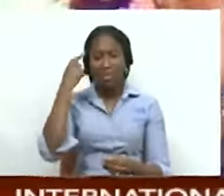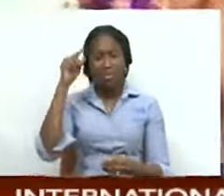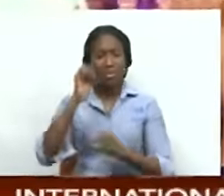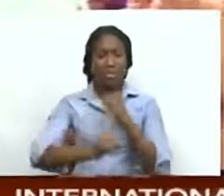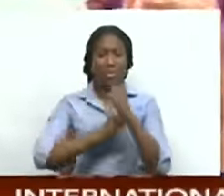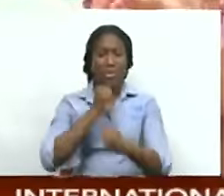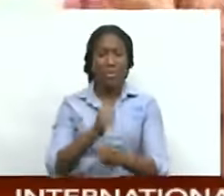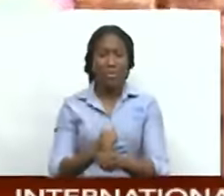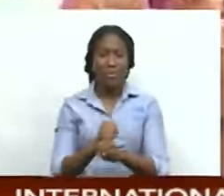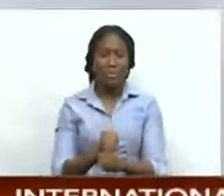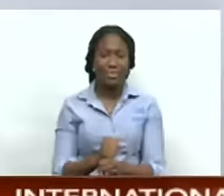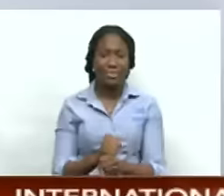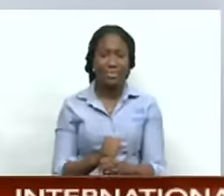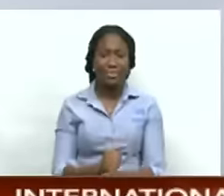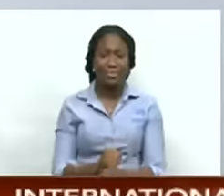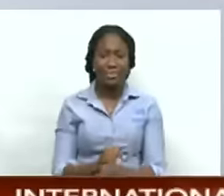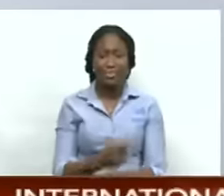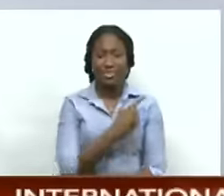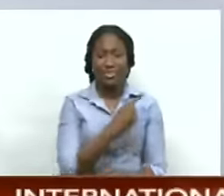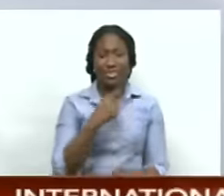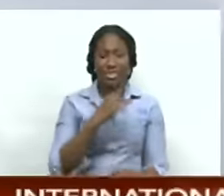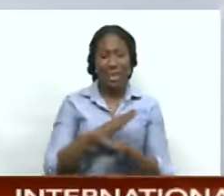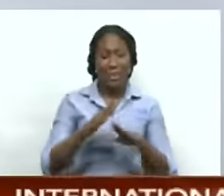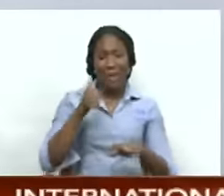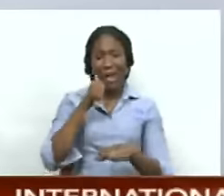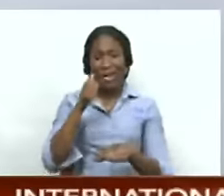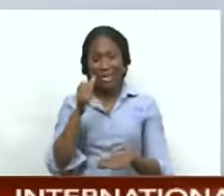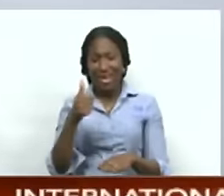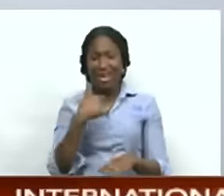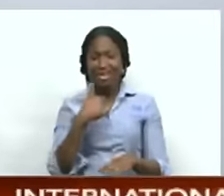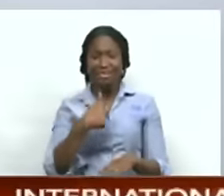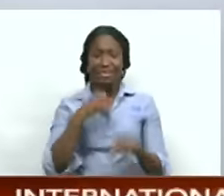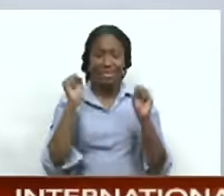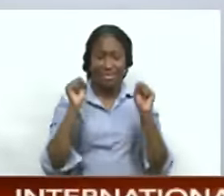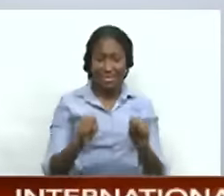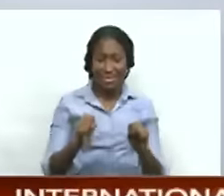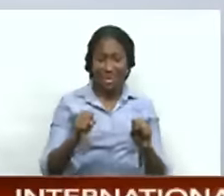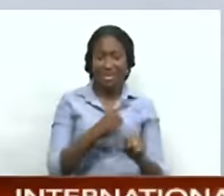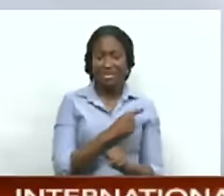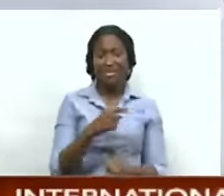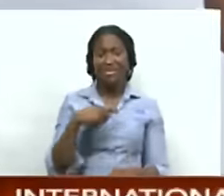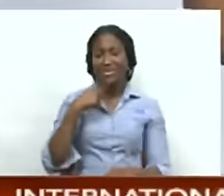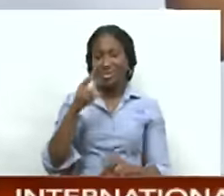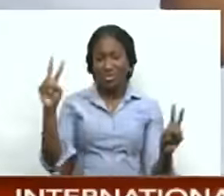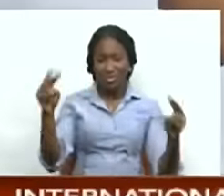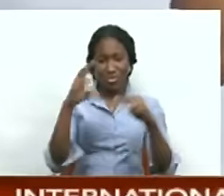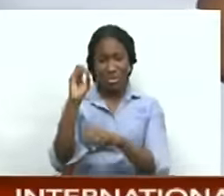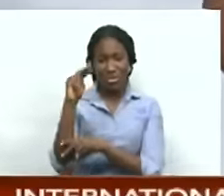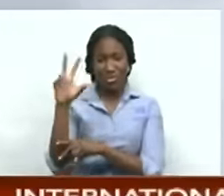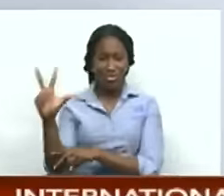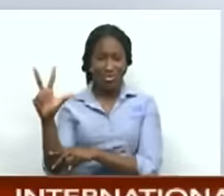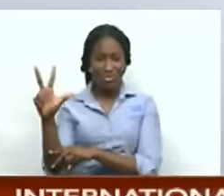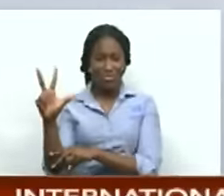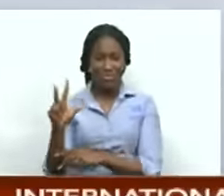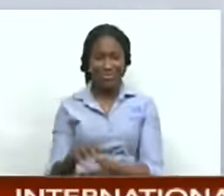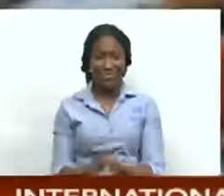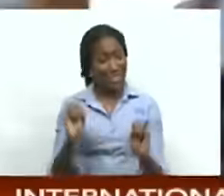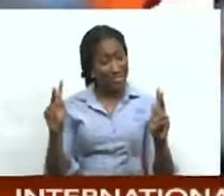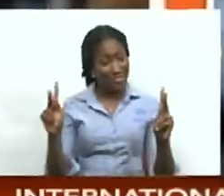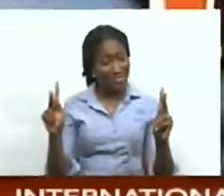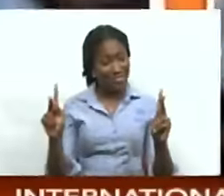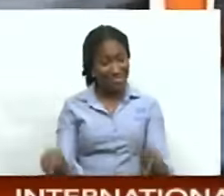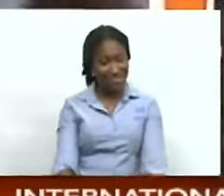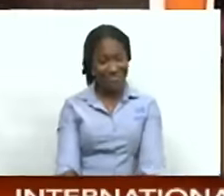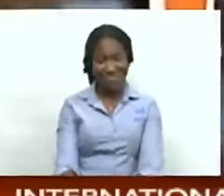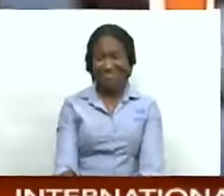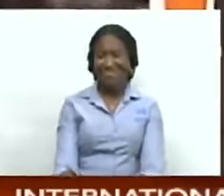But yeah, I mean that. Yeah, we're going to go Stock Ashley, and you're watching CNC3. Okay. The Party Start, brought to